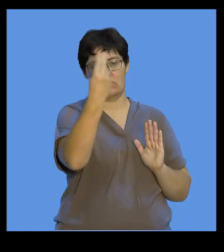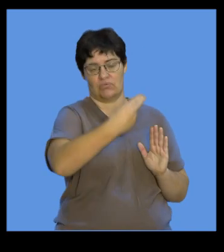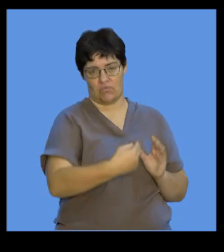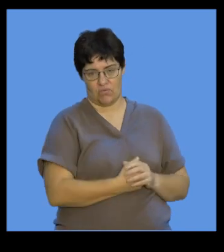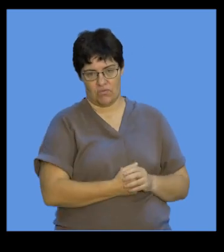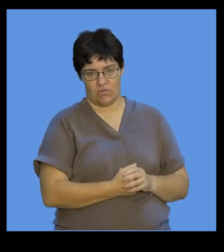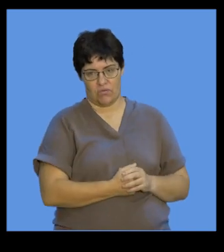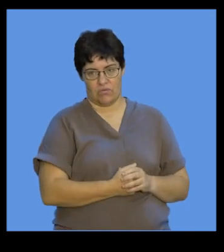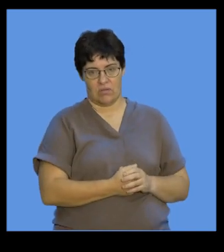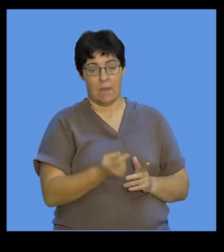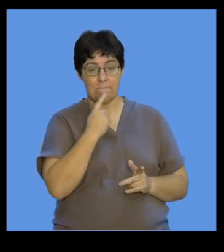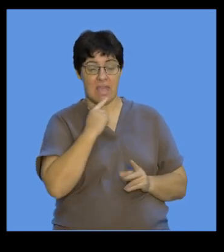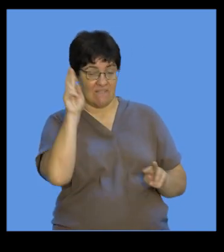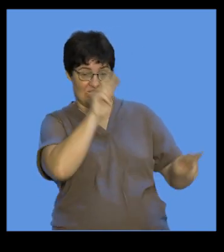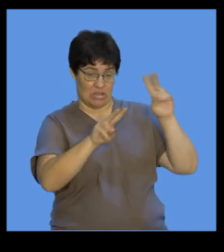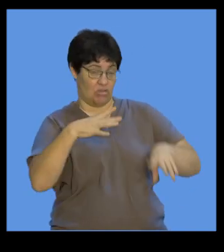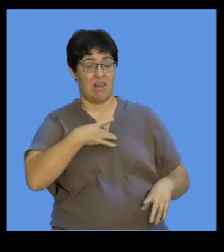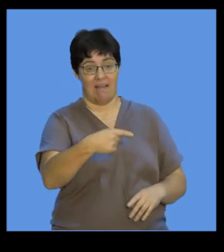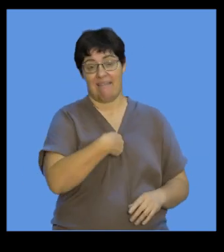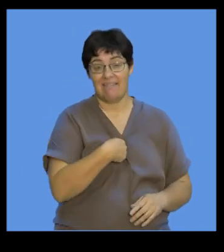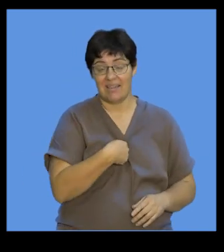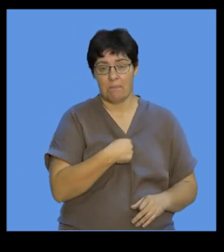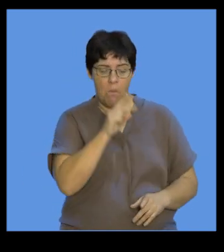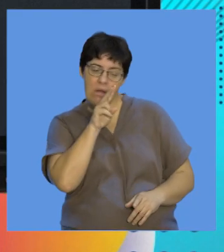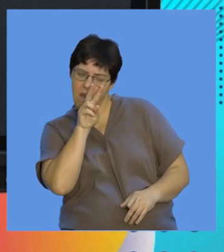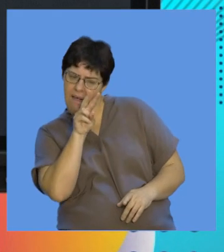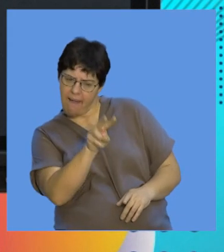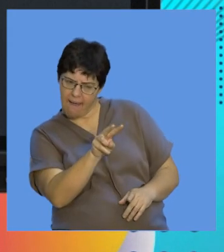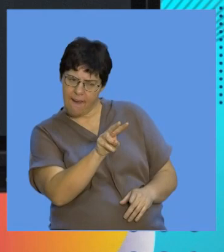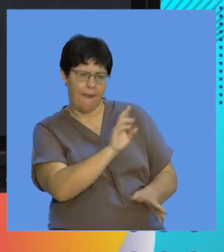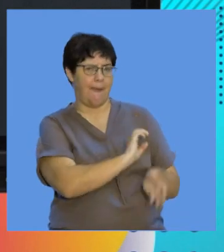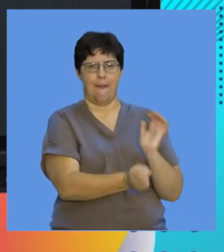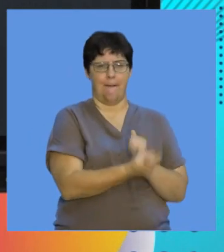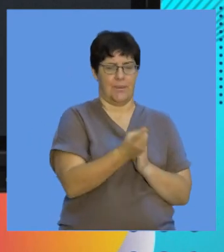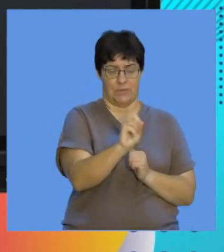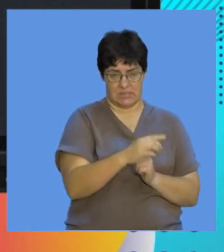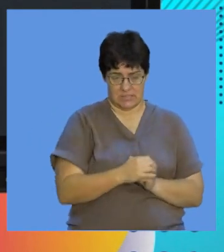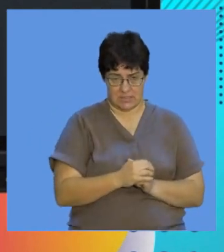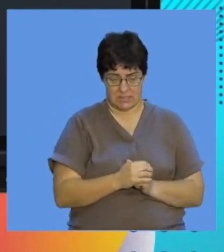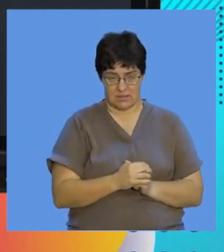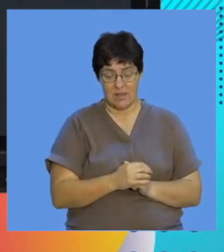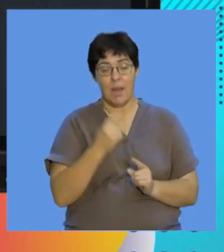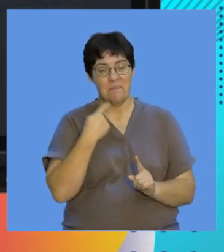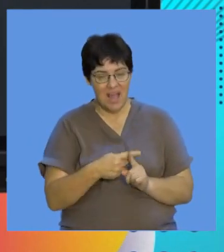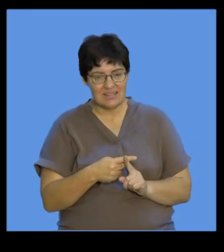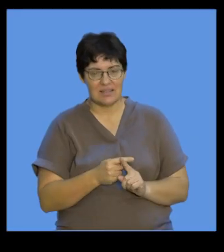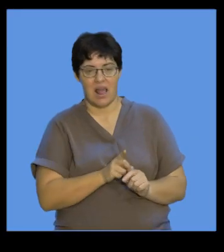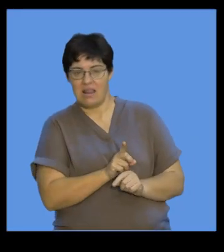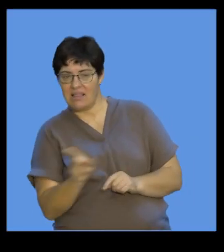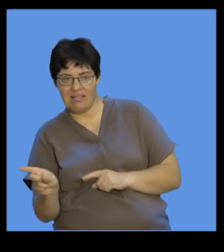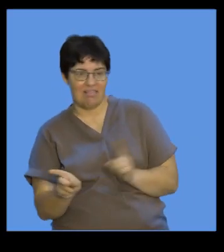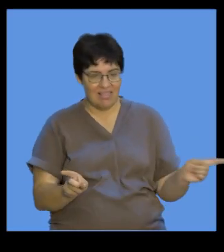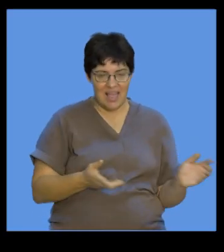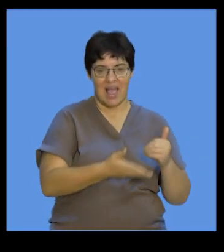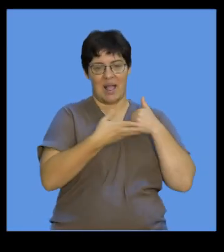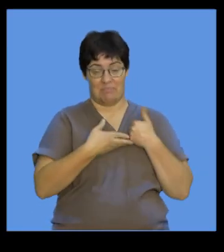quite visual, so I like to see what's going on. Plus, it helps me with direction. So when I look at